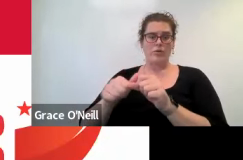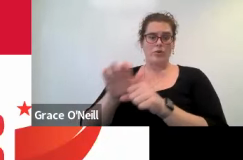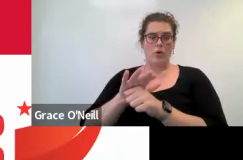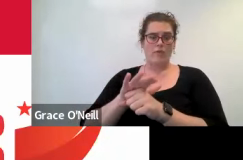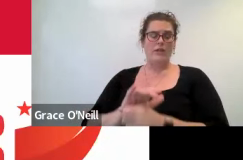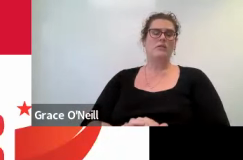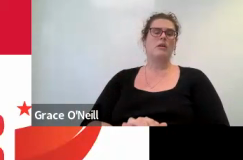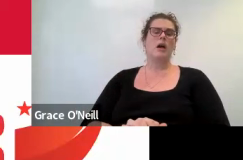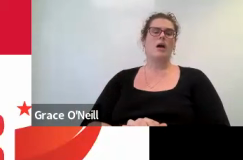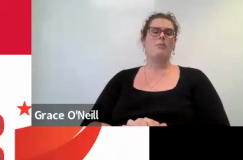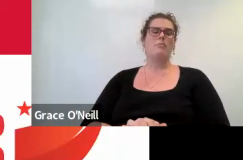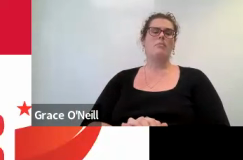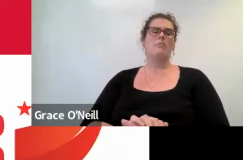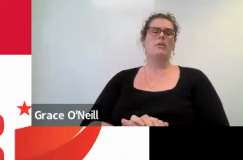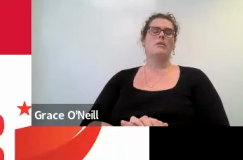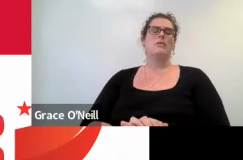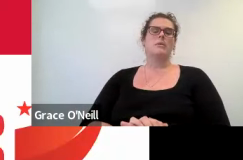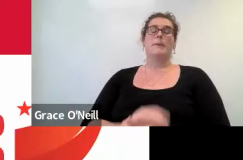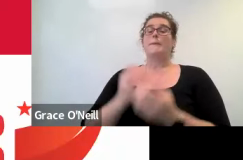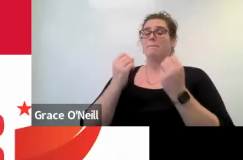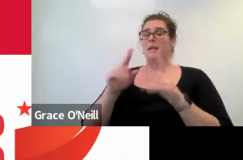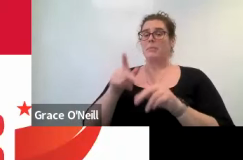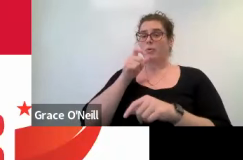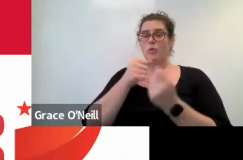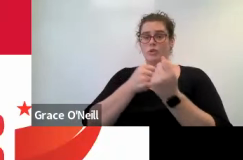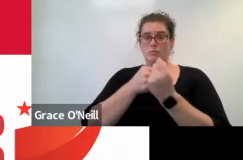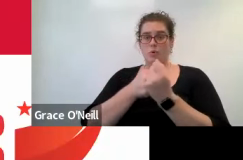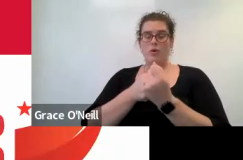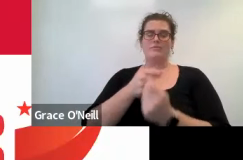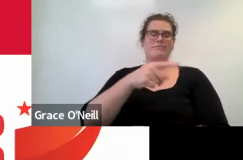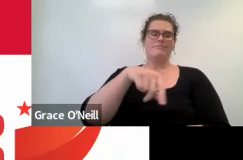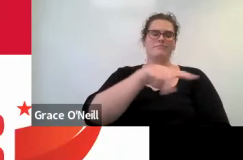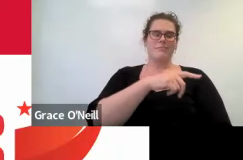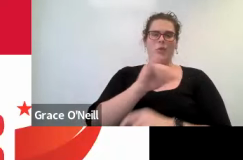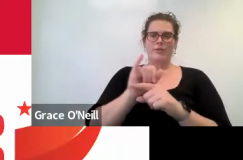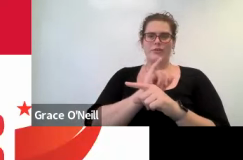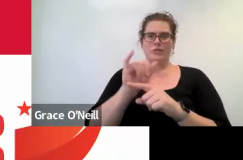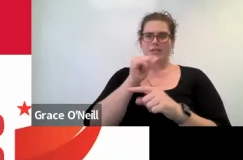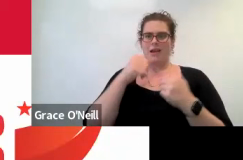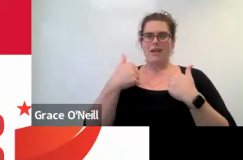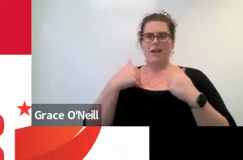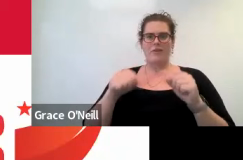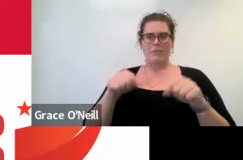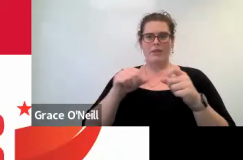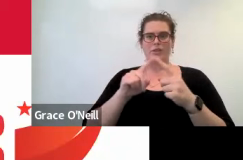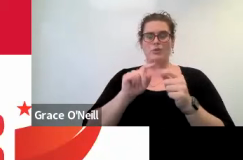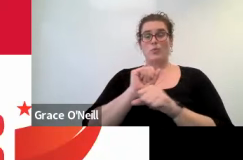we support worked in industries that did not have the benefit of being able to telework at the